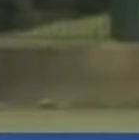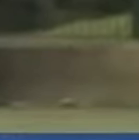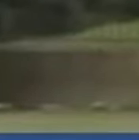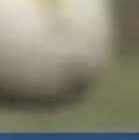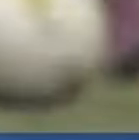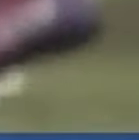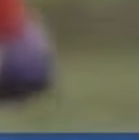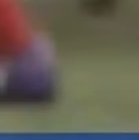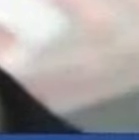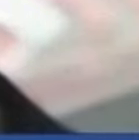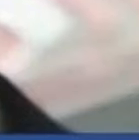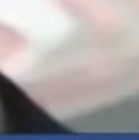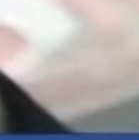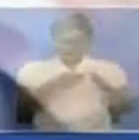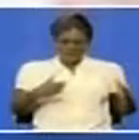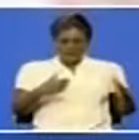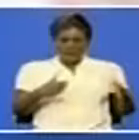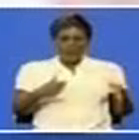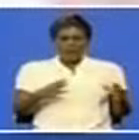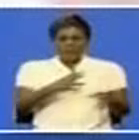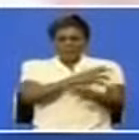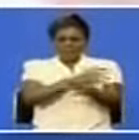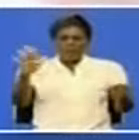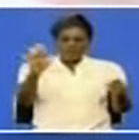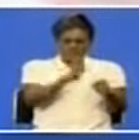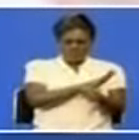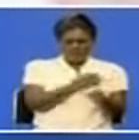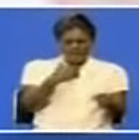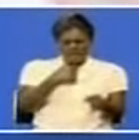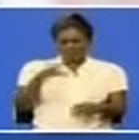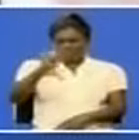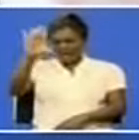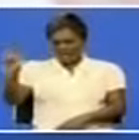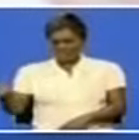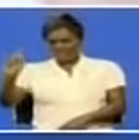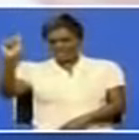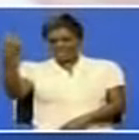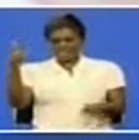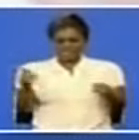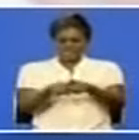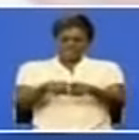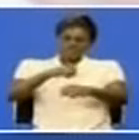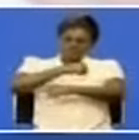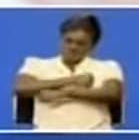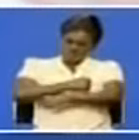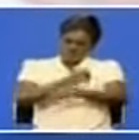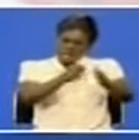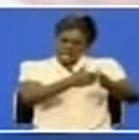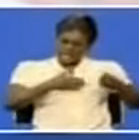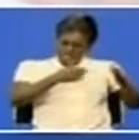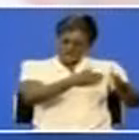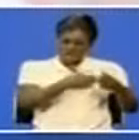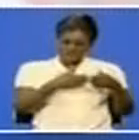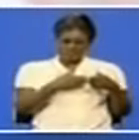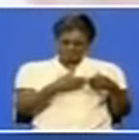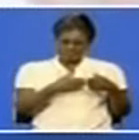First of all, Arsenal is the most popular football club not only in Kenya but in Africa. And then also the schools, the Arsenal football schools are very well